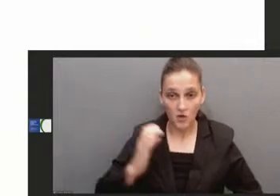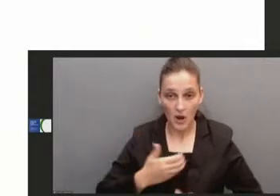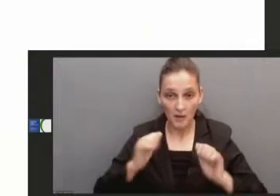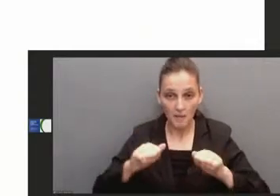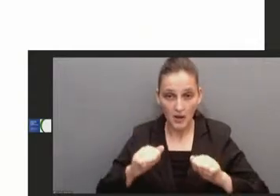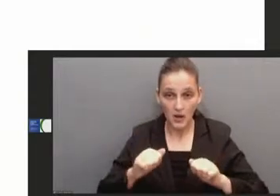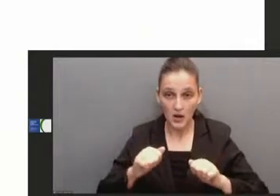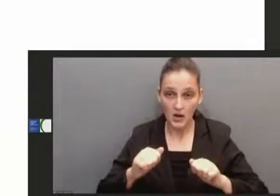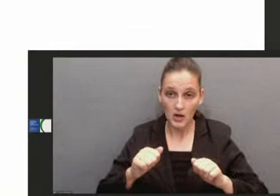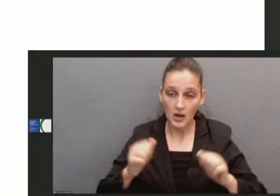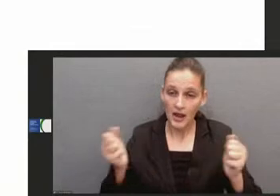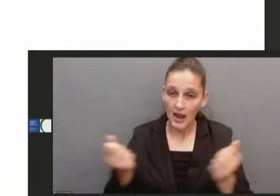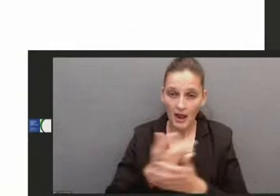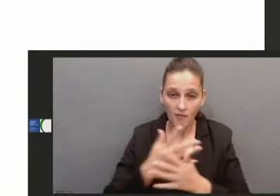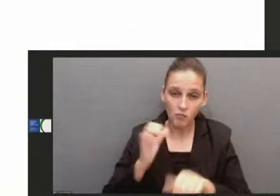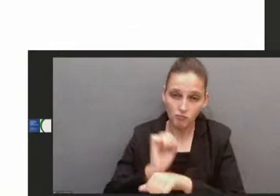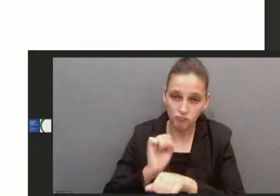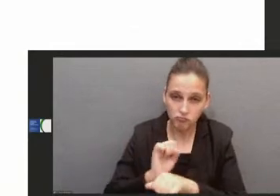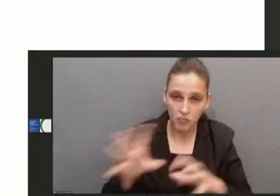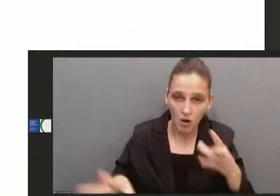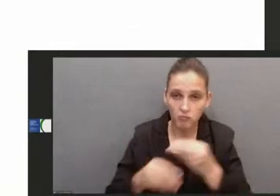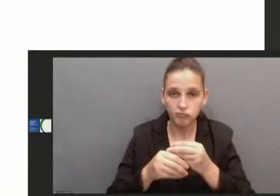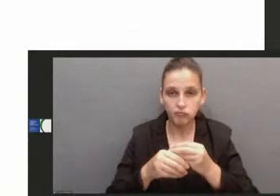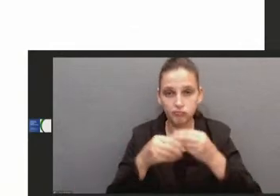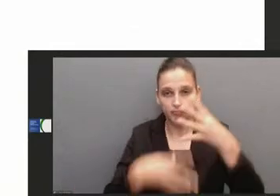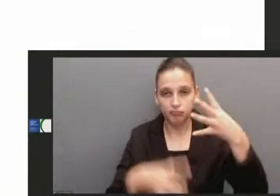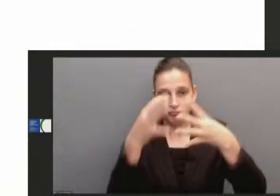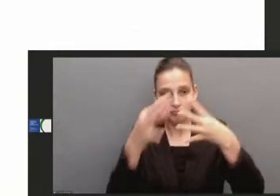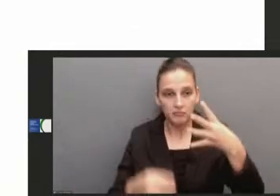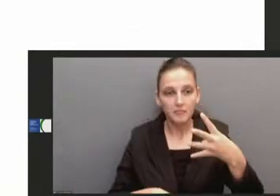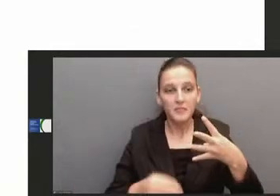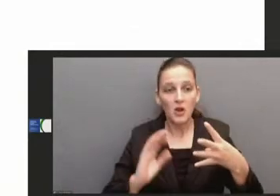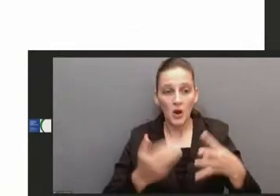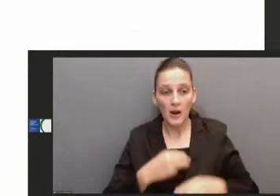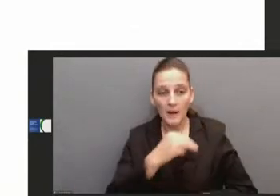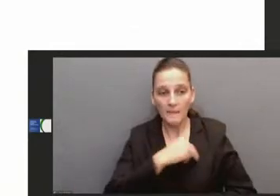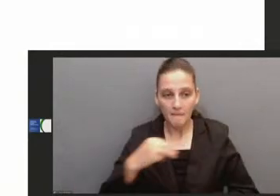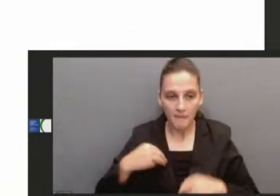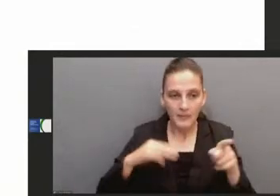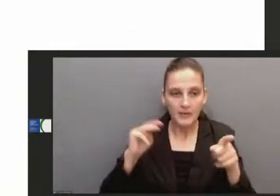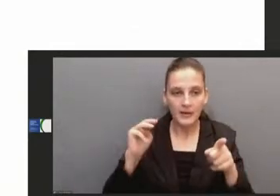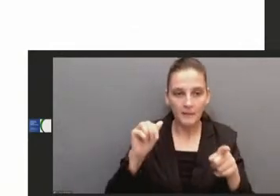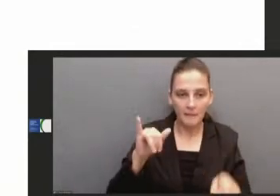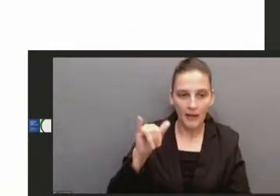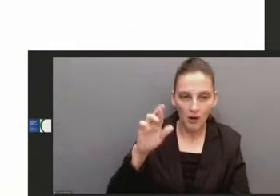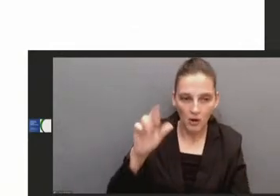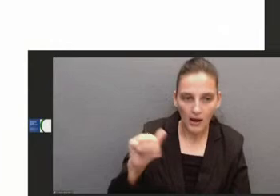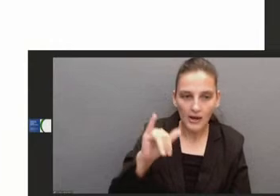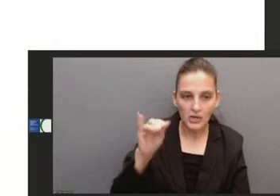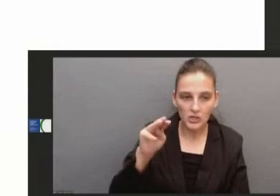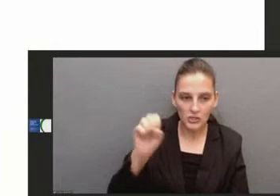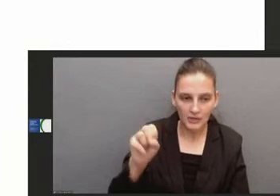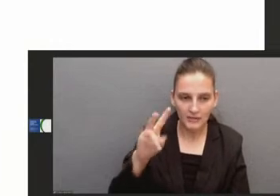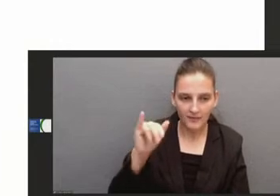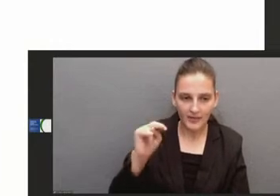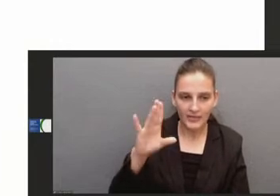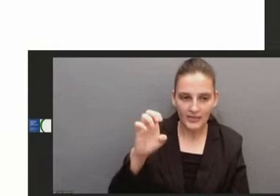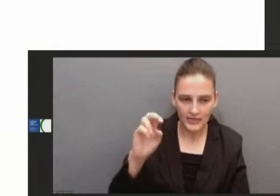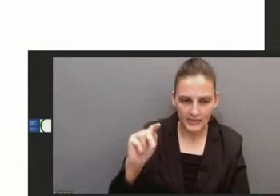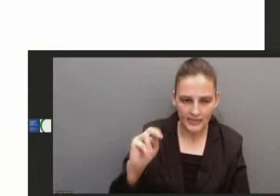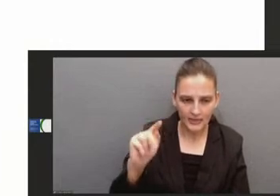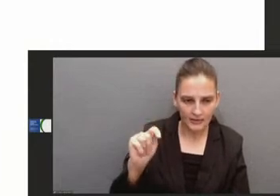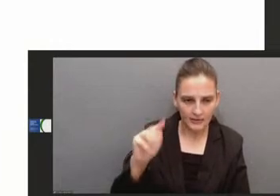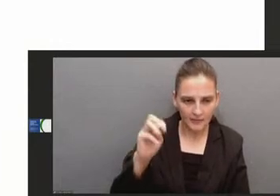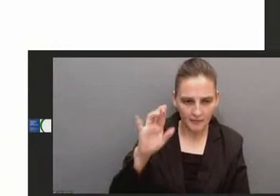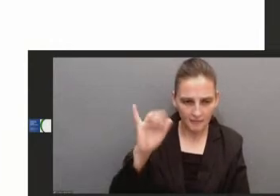recommendations. The members of the committee are Myra Alvarez, Dr. James Hildreth, Vincent Toronzo, Mary Turner, Dr. Homer Venters,